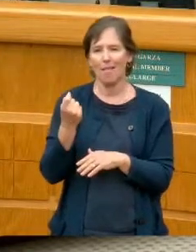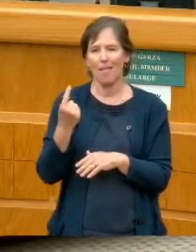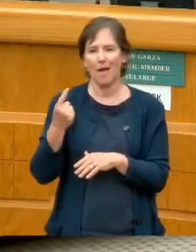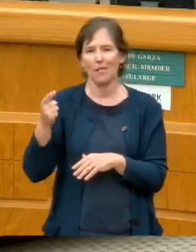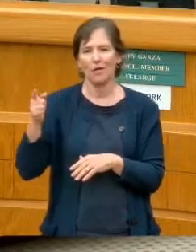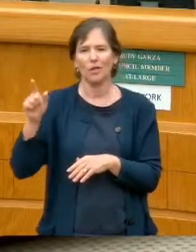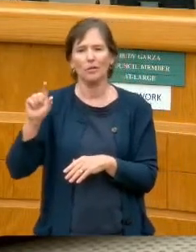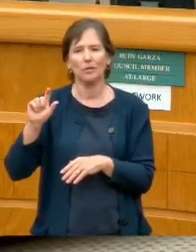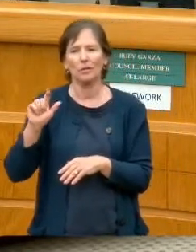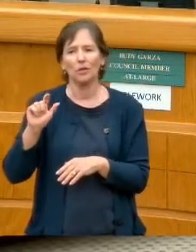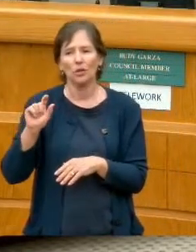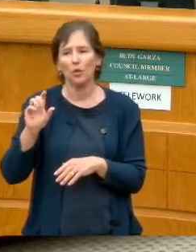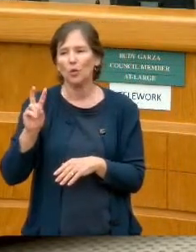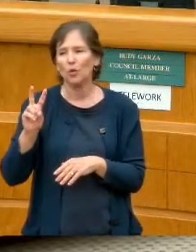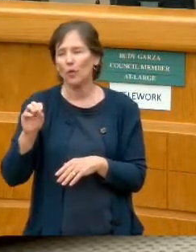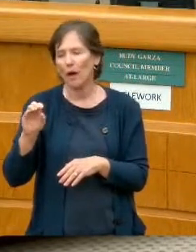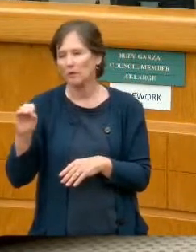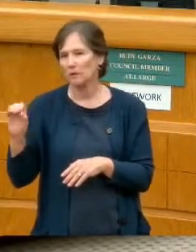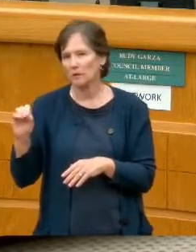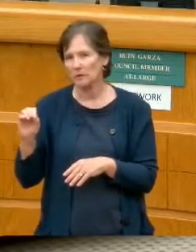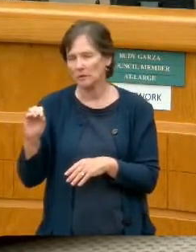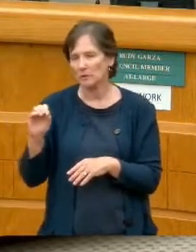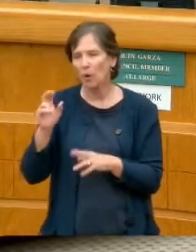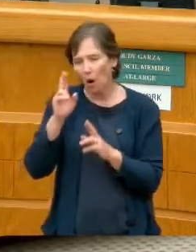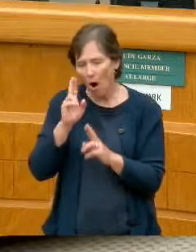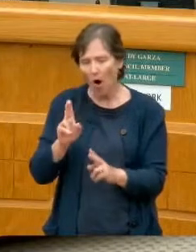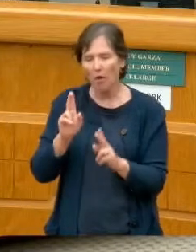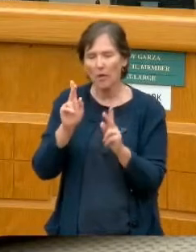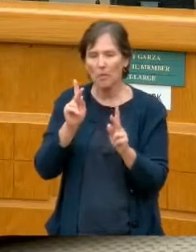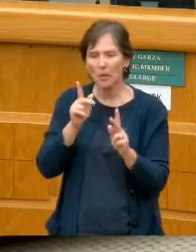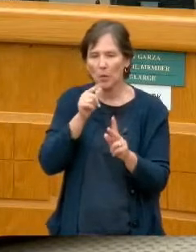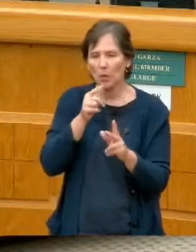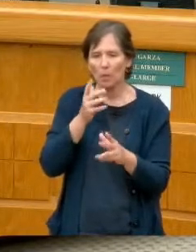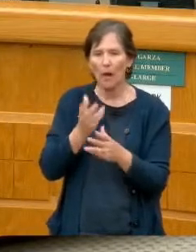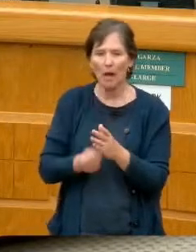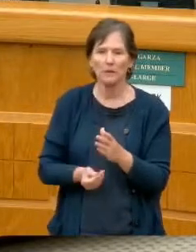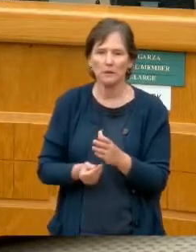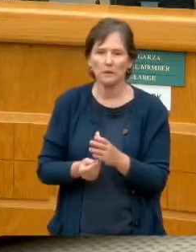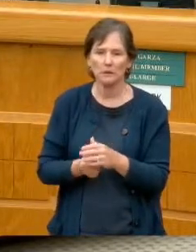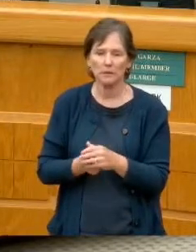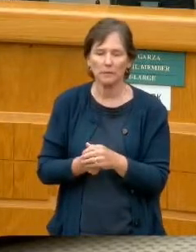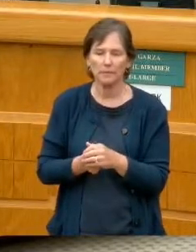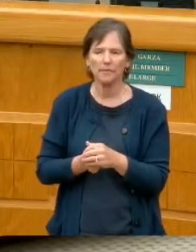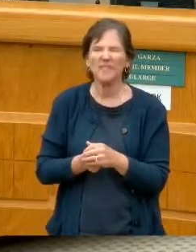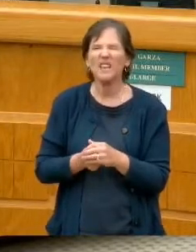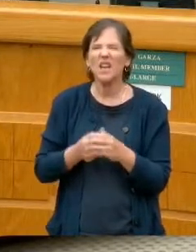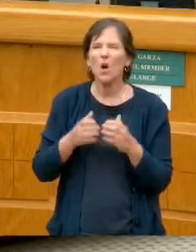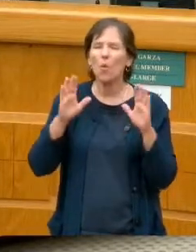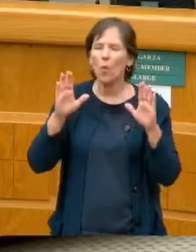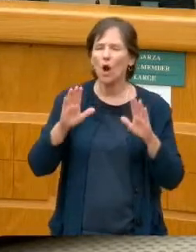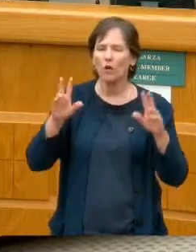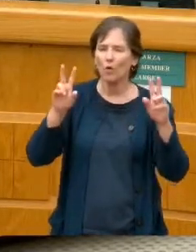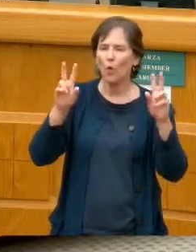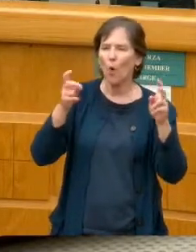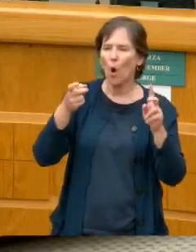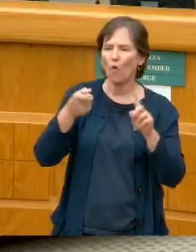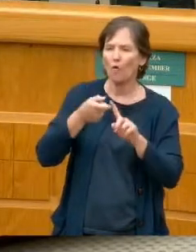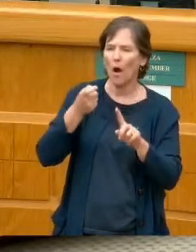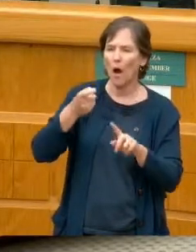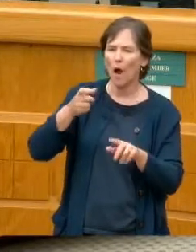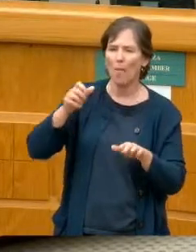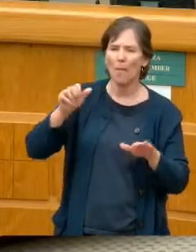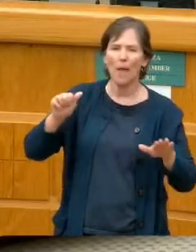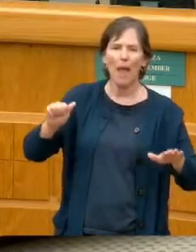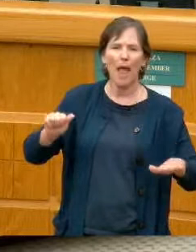day. And there is a great quote by Lincoln that's usually used for moments like this, and